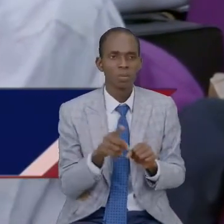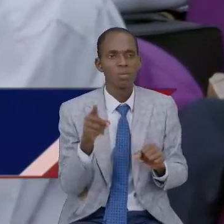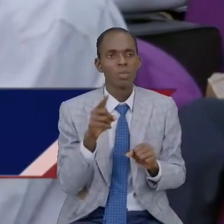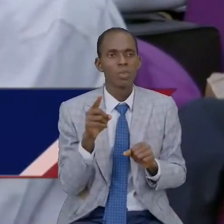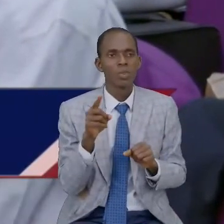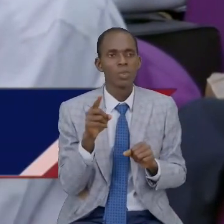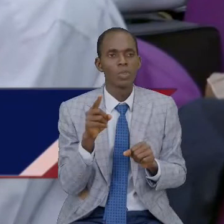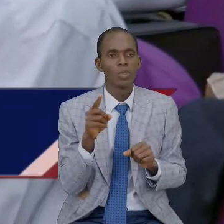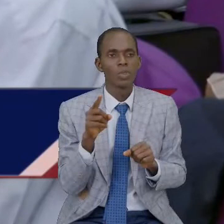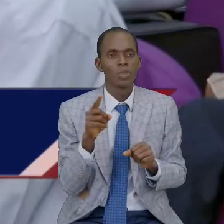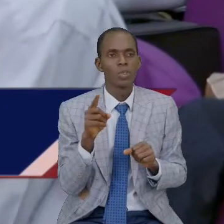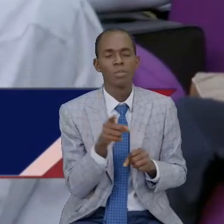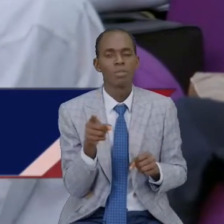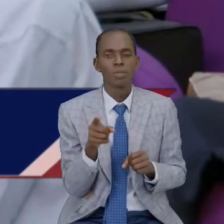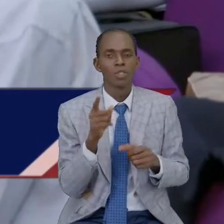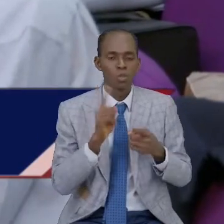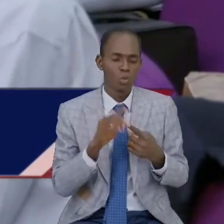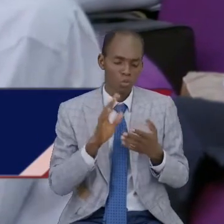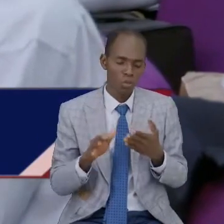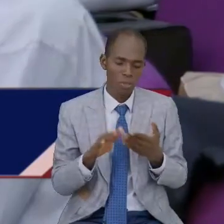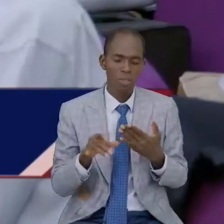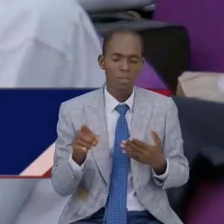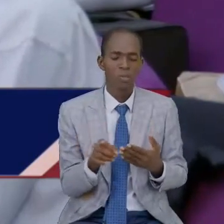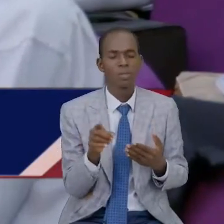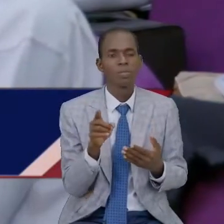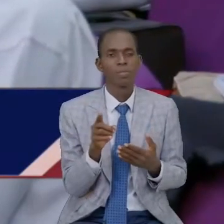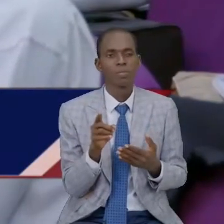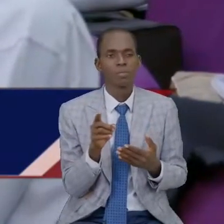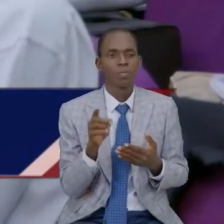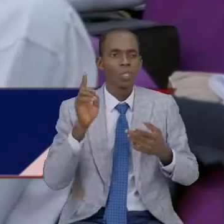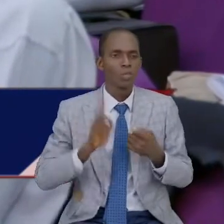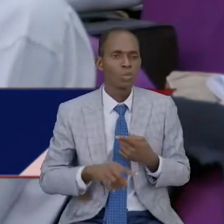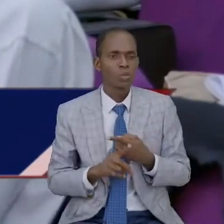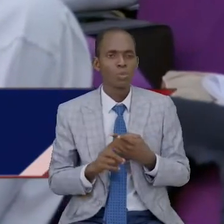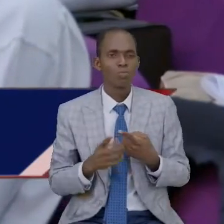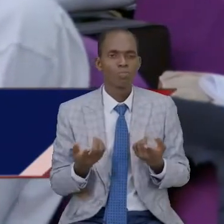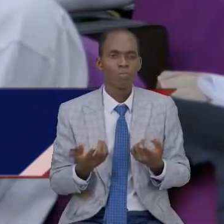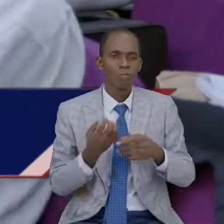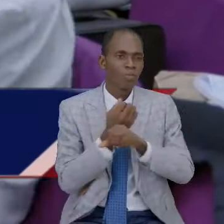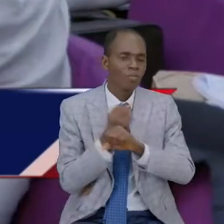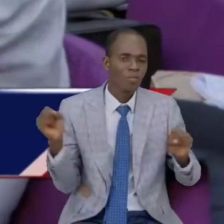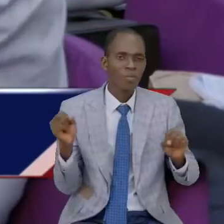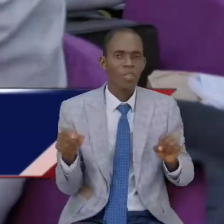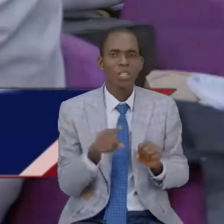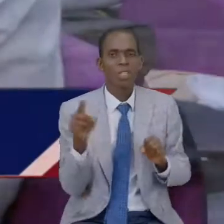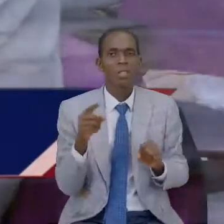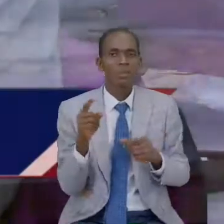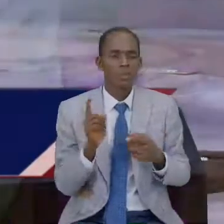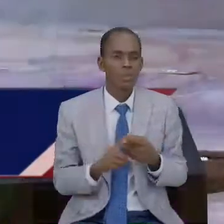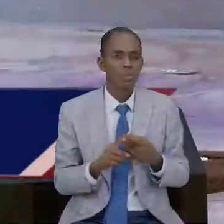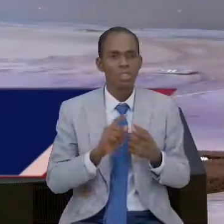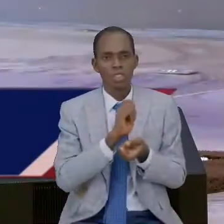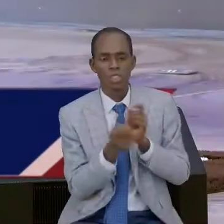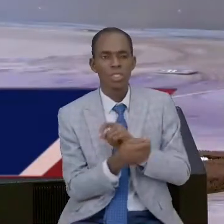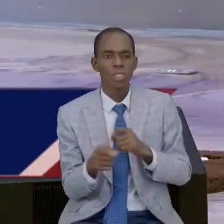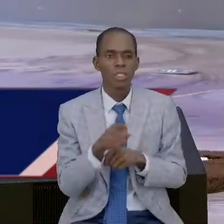save them, to forgive them, to cleanse them, to ransom them, to